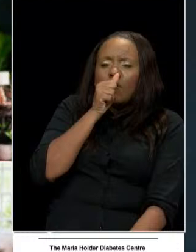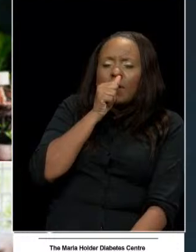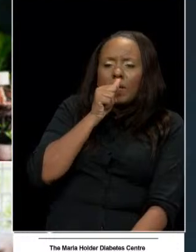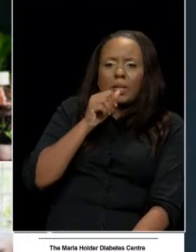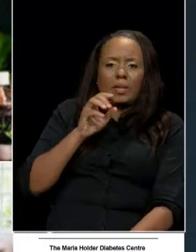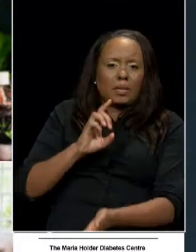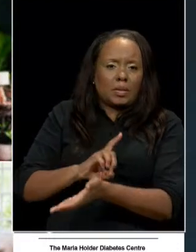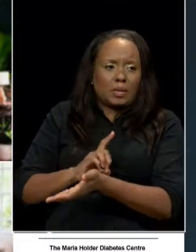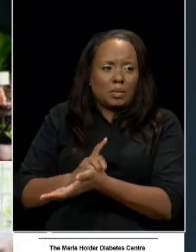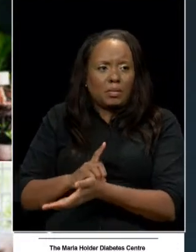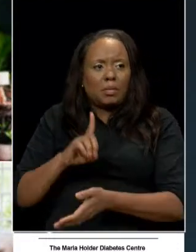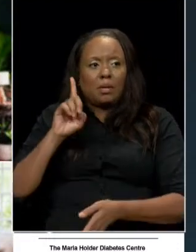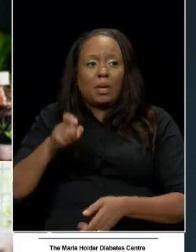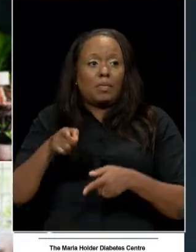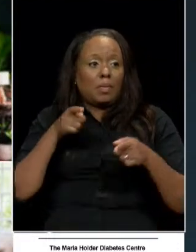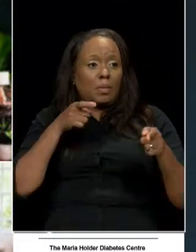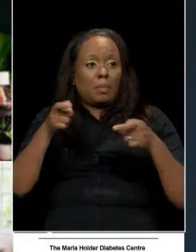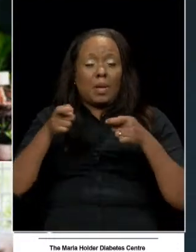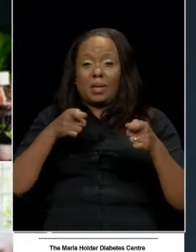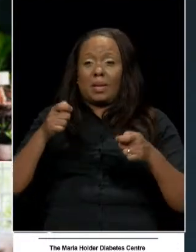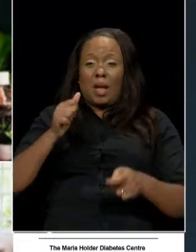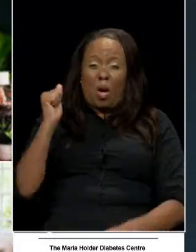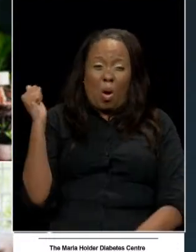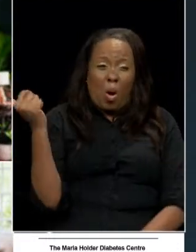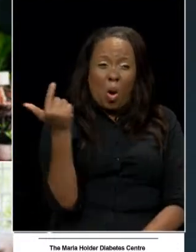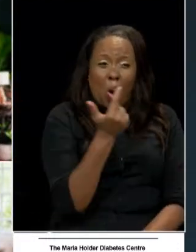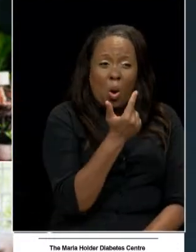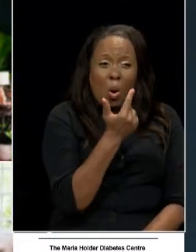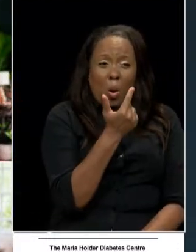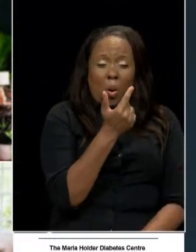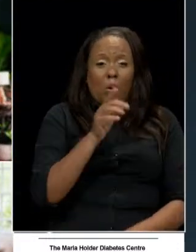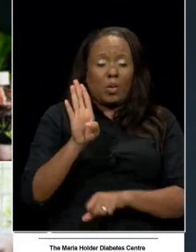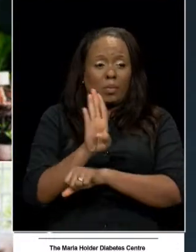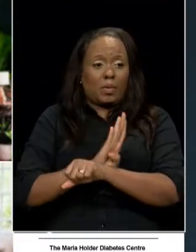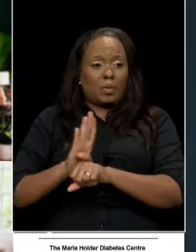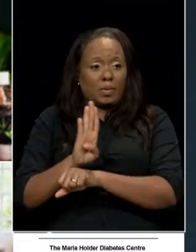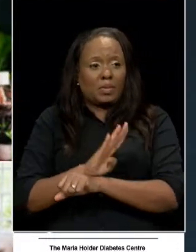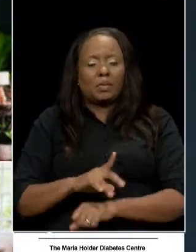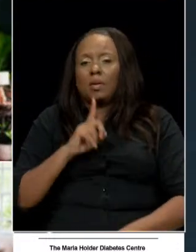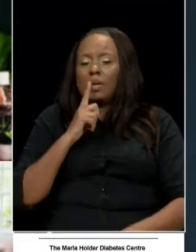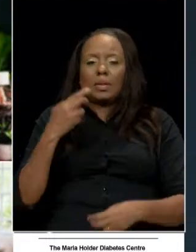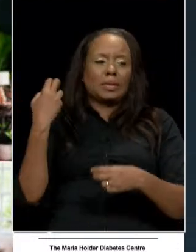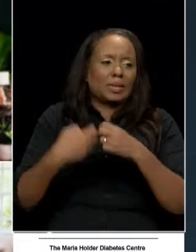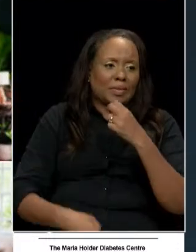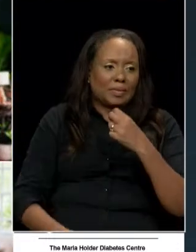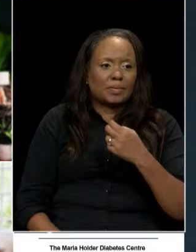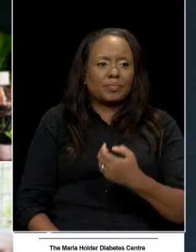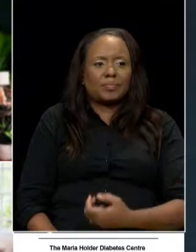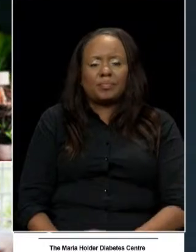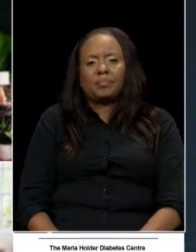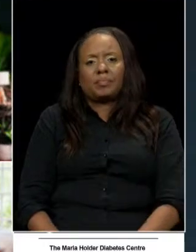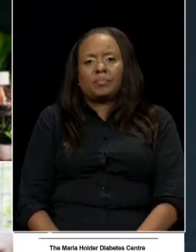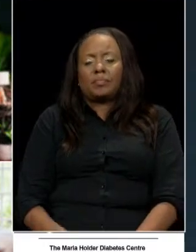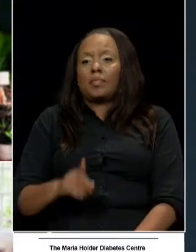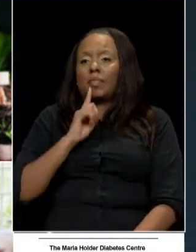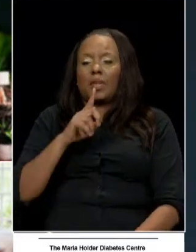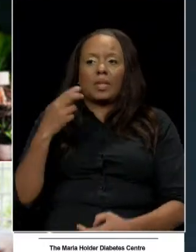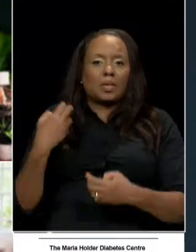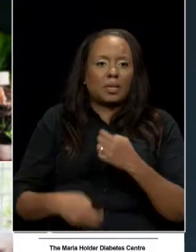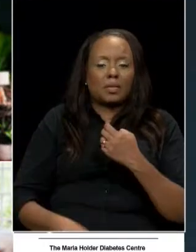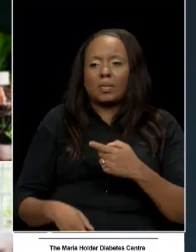we have to manage the same population that all of the other doctors manage. So it becomes difficult to actually manage a